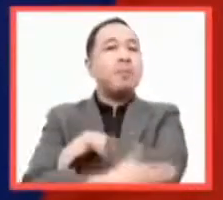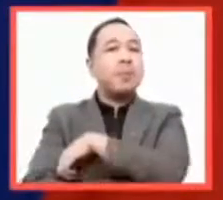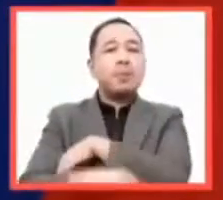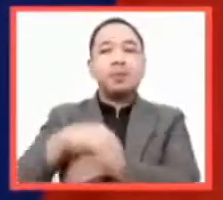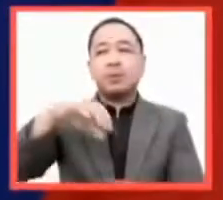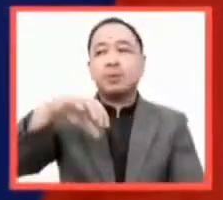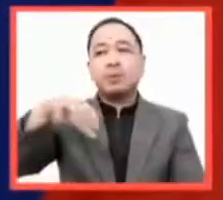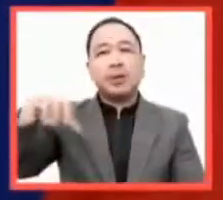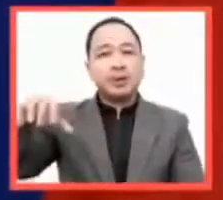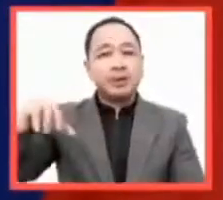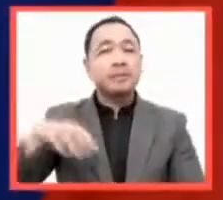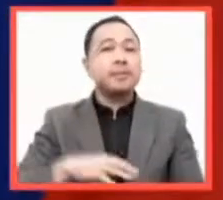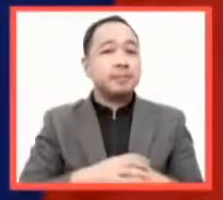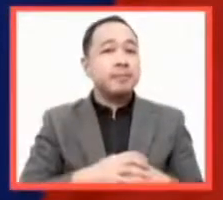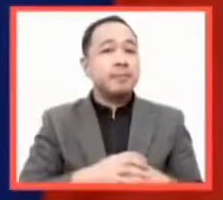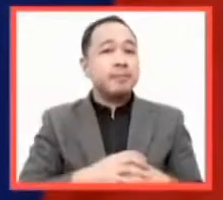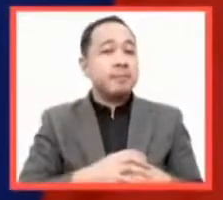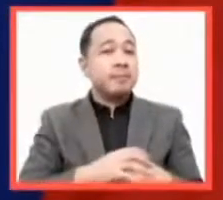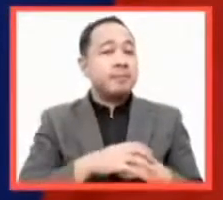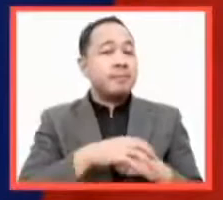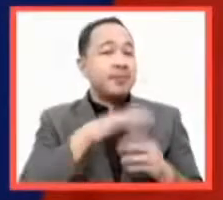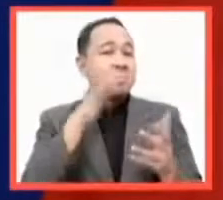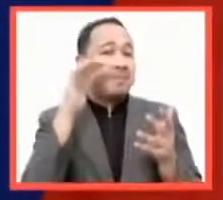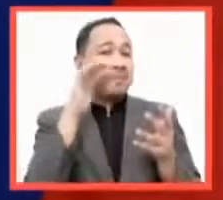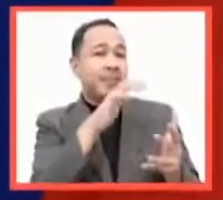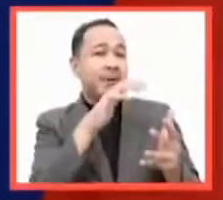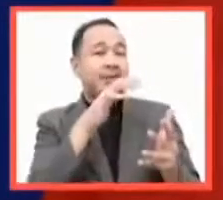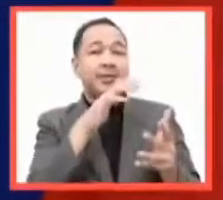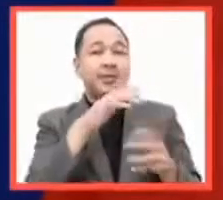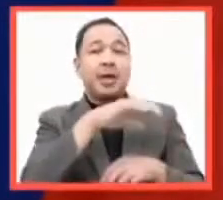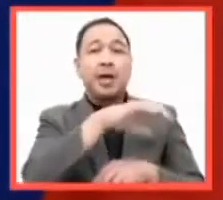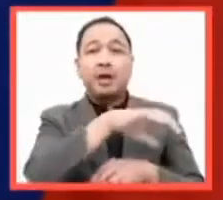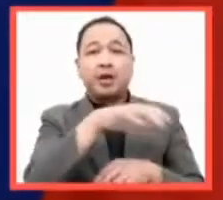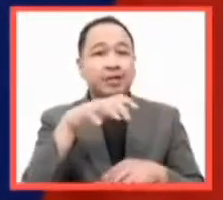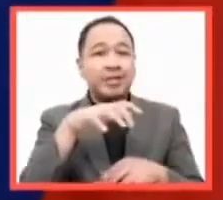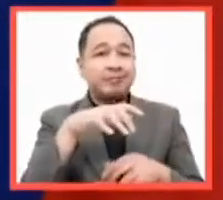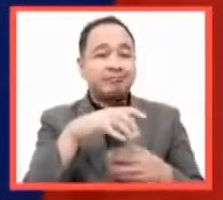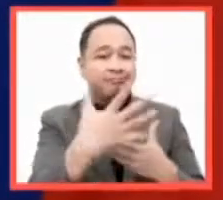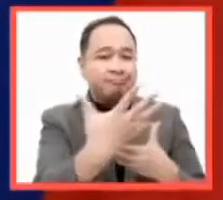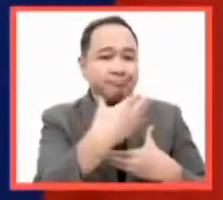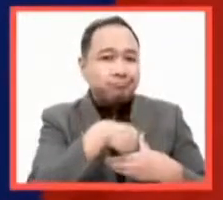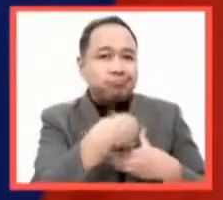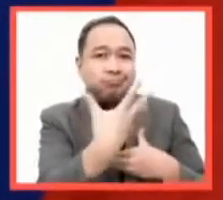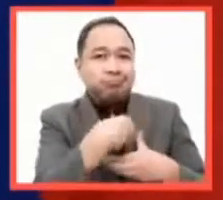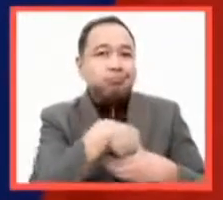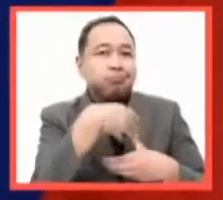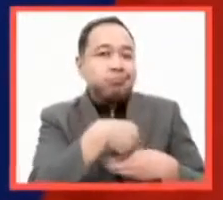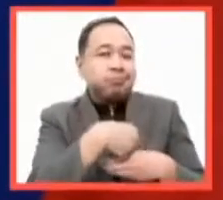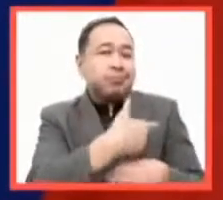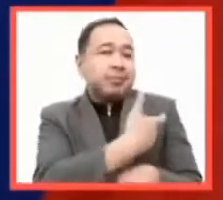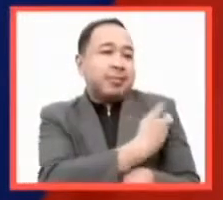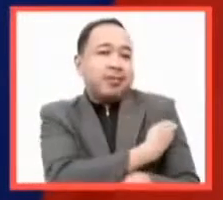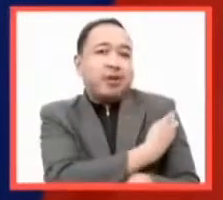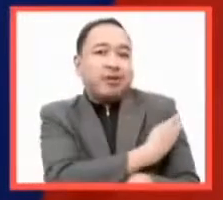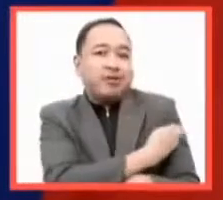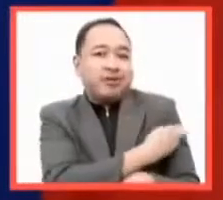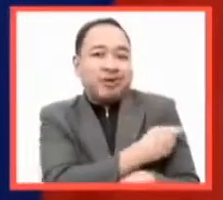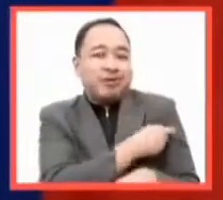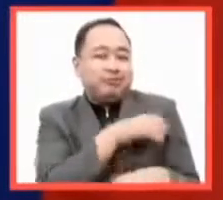Rich countries hoard life-saving vaccines while poor nations wait for